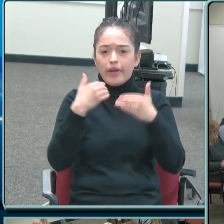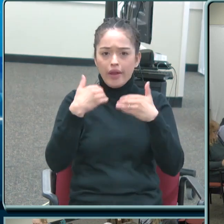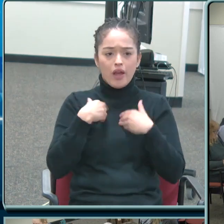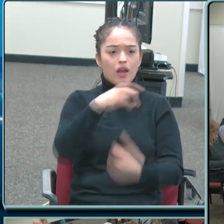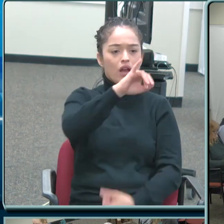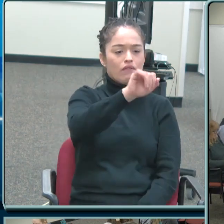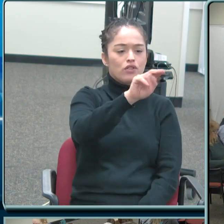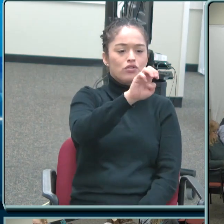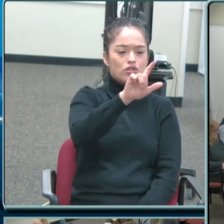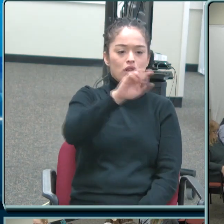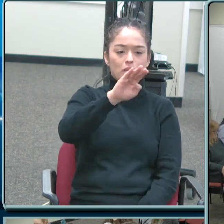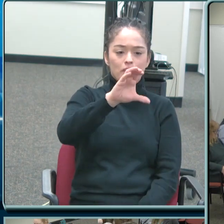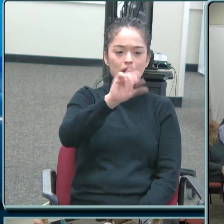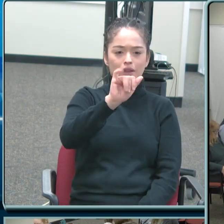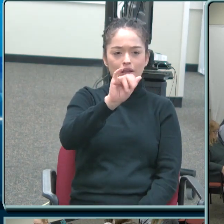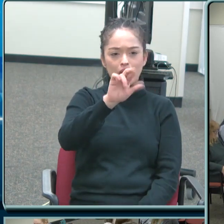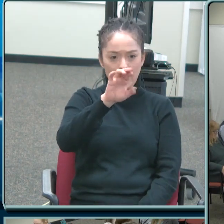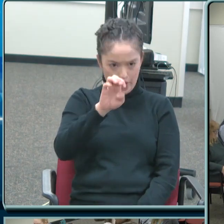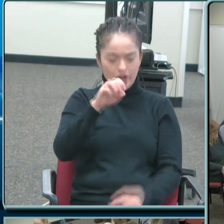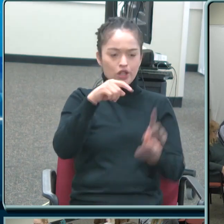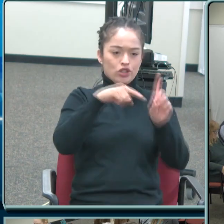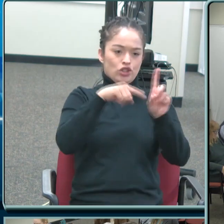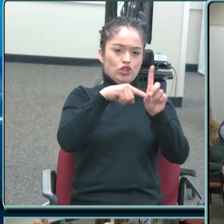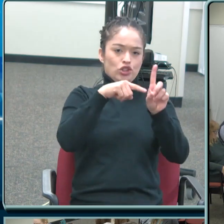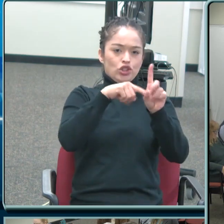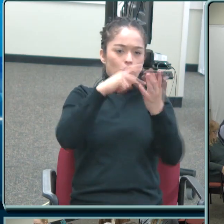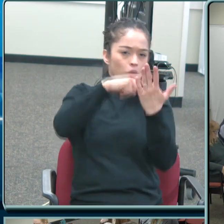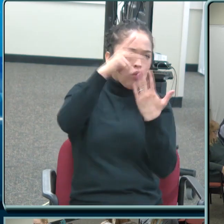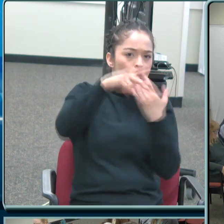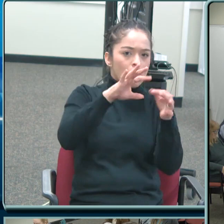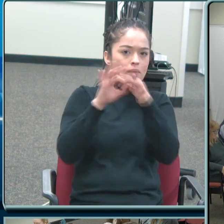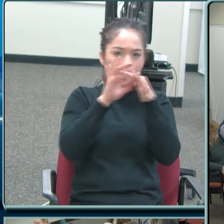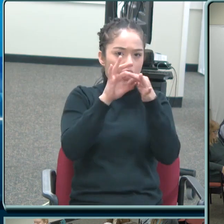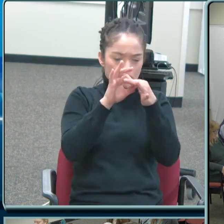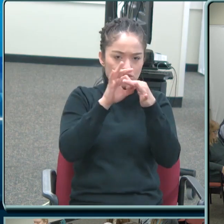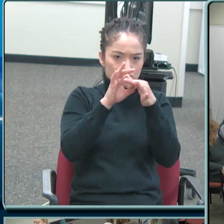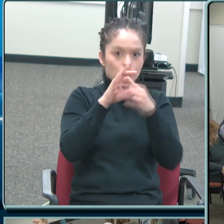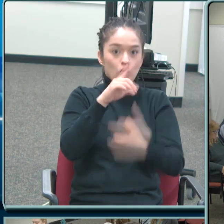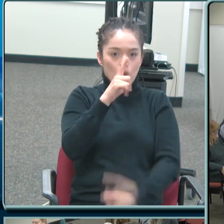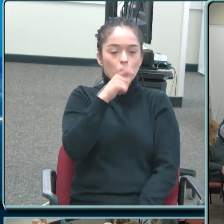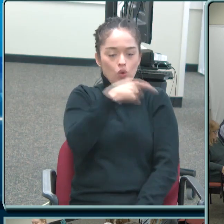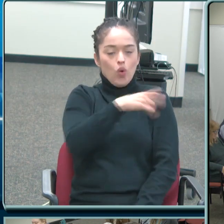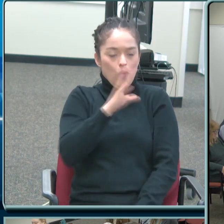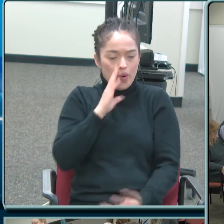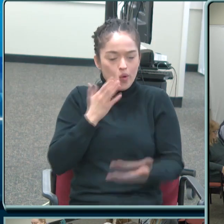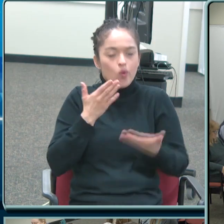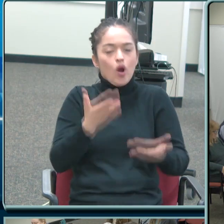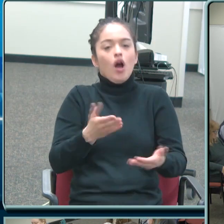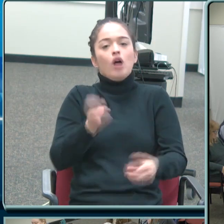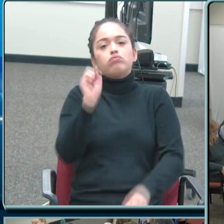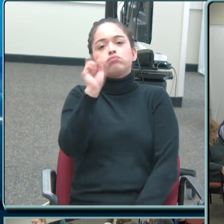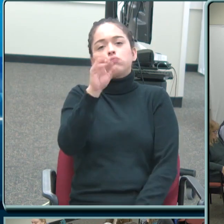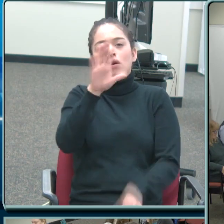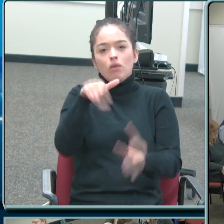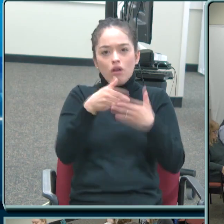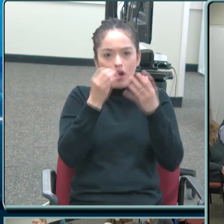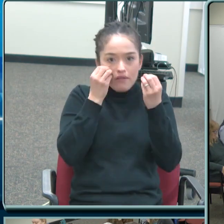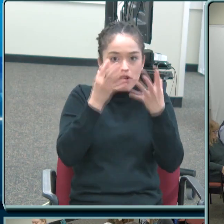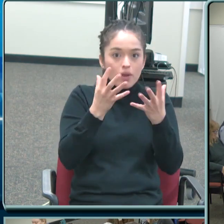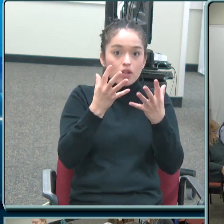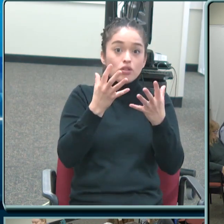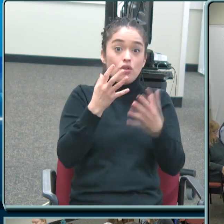Janelle McNair, our Emergency Preparedness and Response Program Manager, who is going to provide some information on